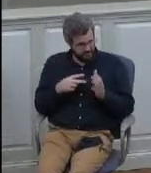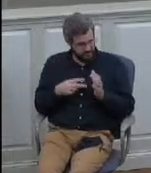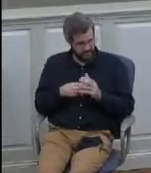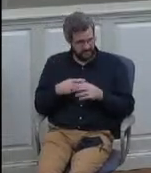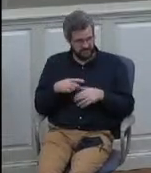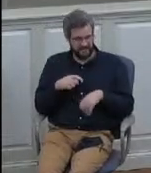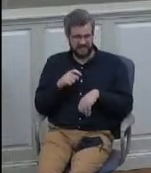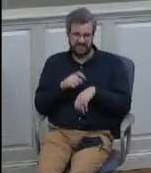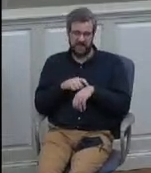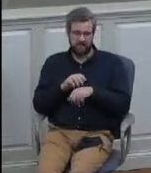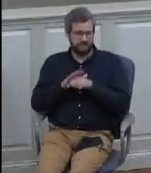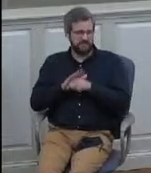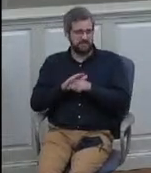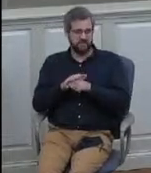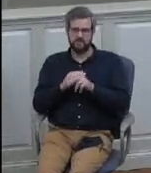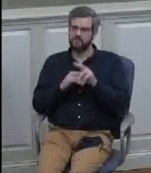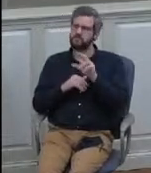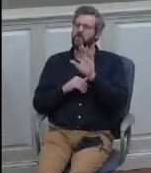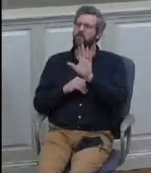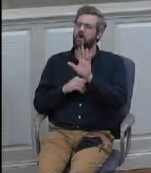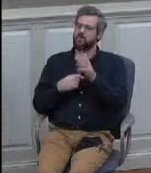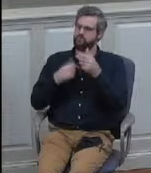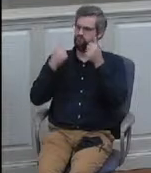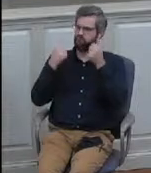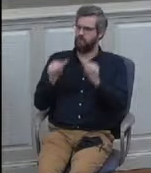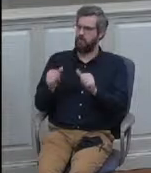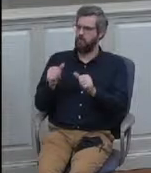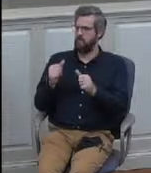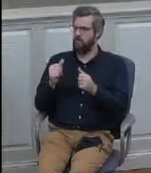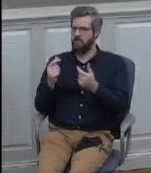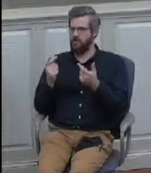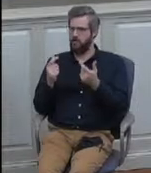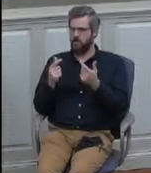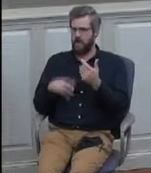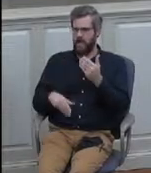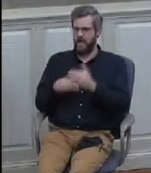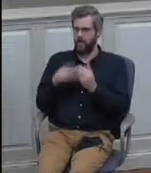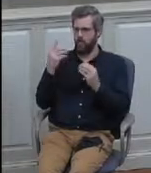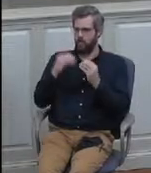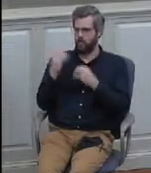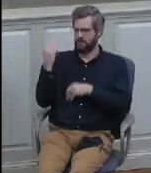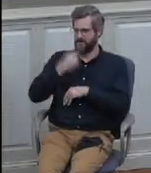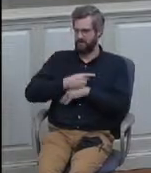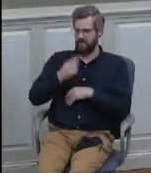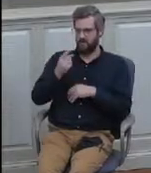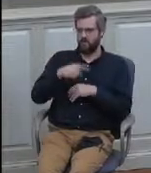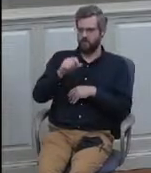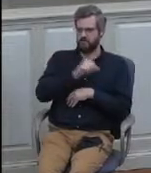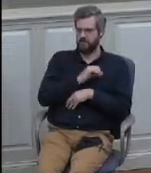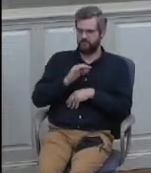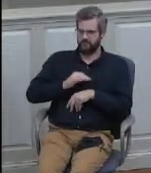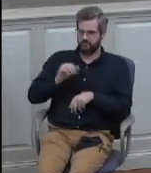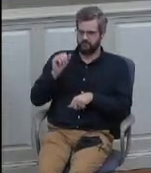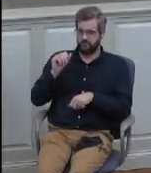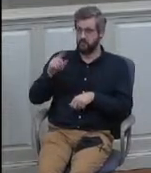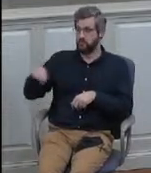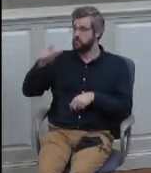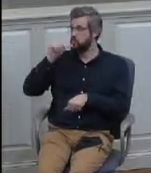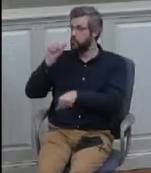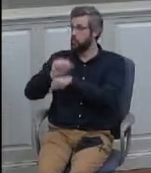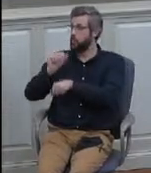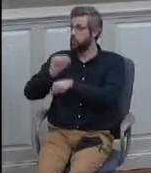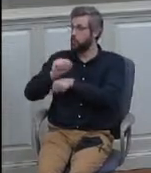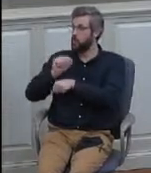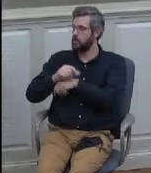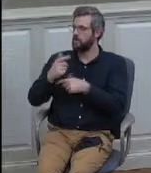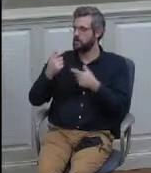all a bit? No. Well, I was just trying to make an extra day for those that worked also and just trying to spread it out a little bit through that